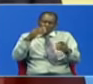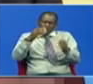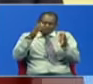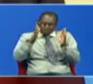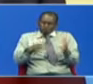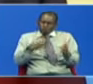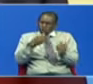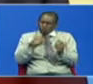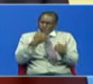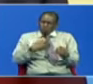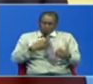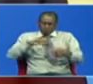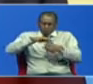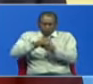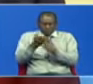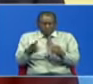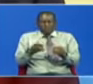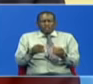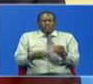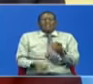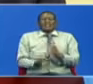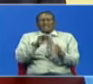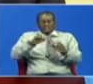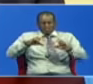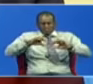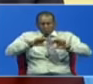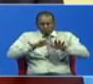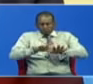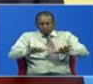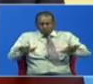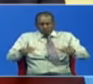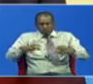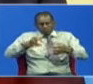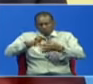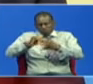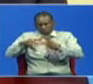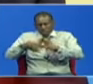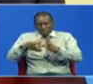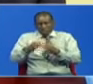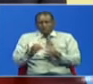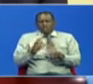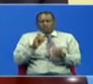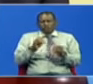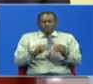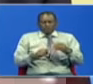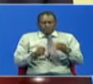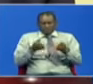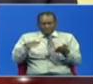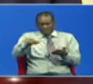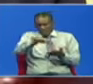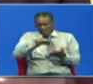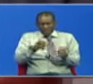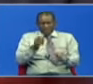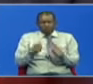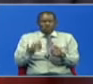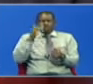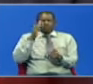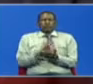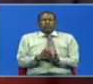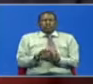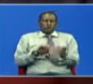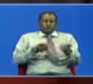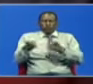another chain that needs to be followed up. So it's an elaborate process, and in fact, it is one of the pillars, really, of containing